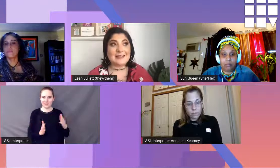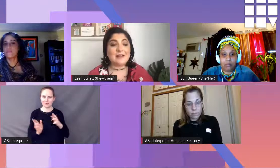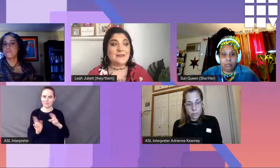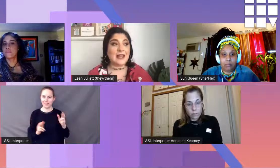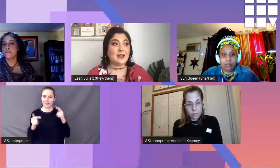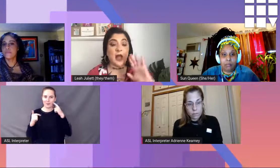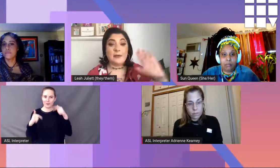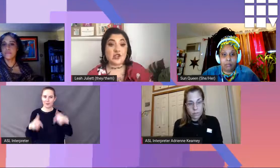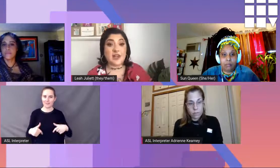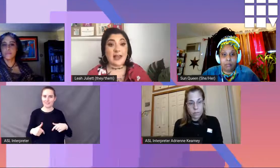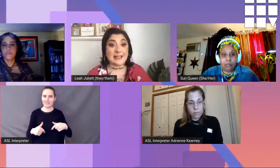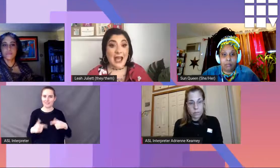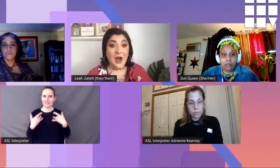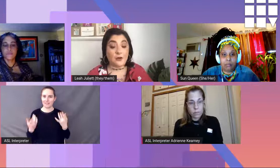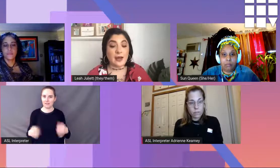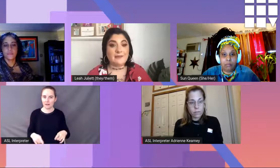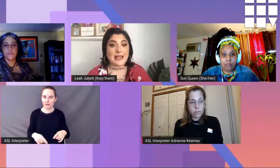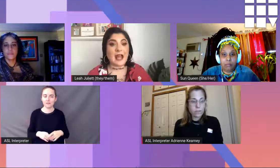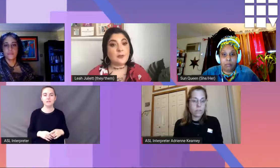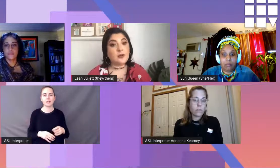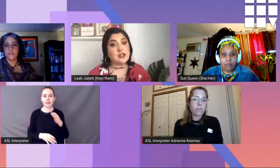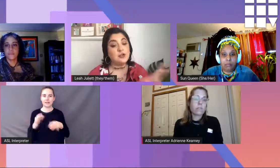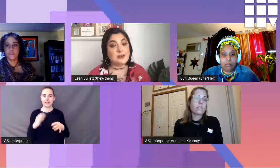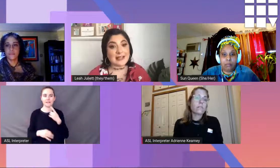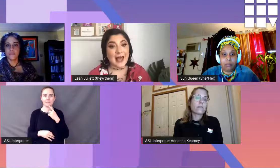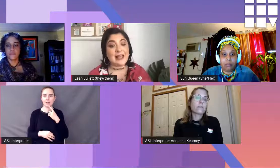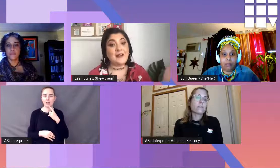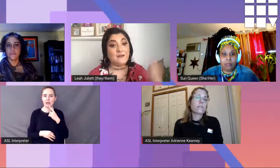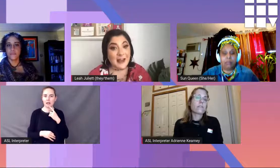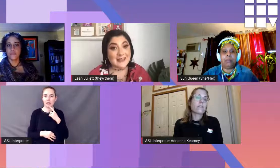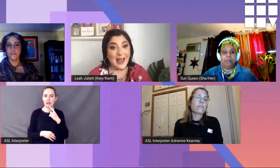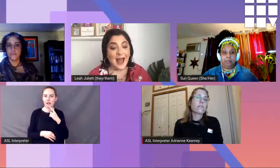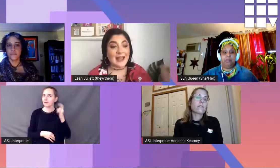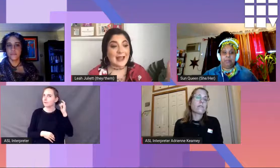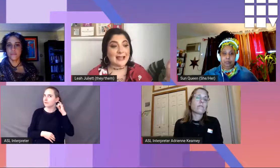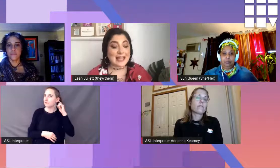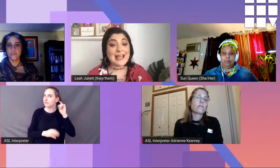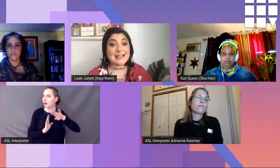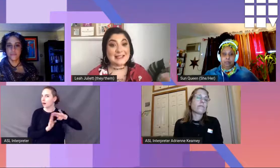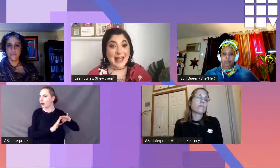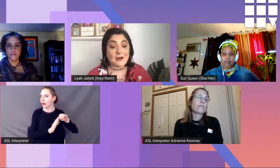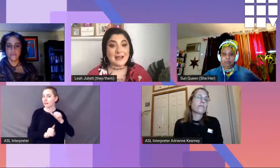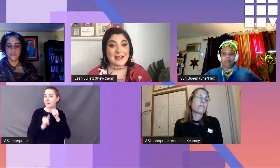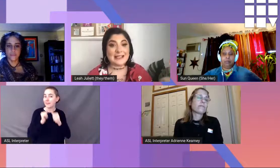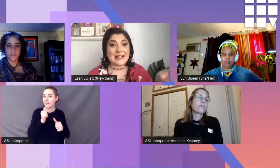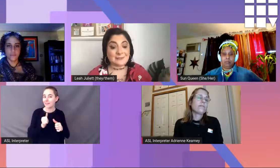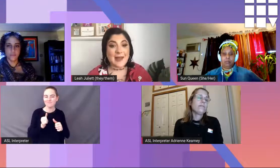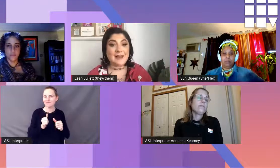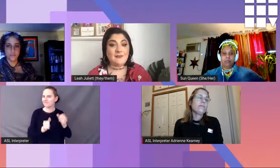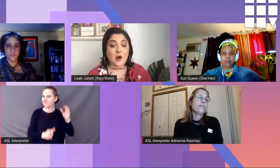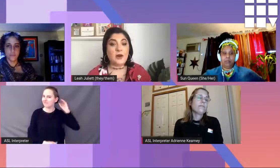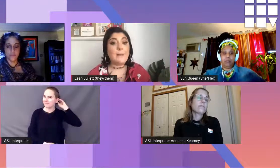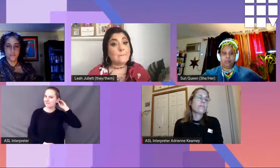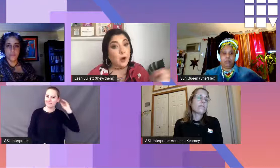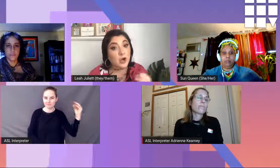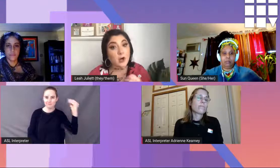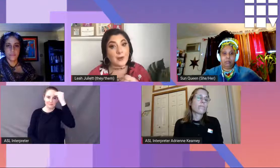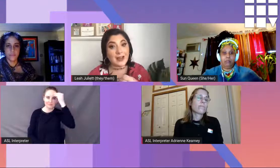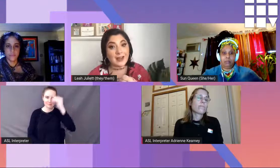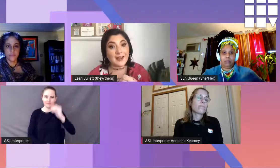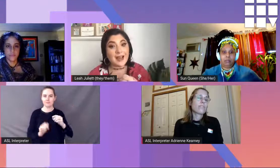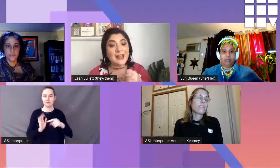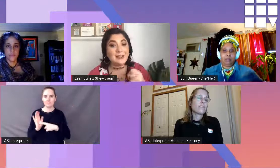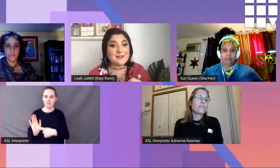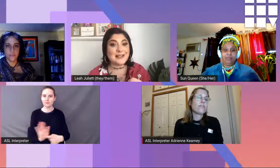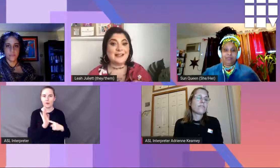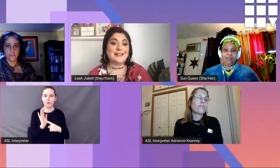say, instead of saying, I'm going to shut that down, I'm saying, I'm going to use that and invite that and take its loudness and its megaphone, borrow